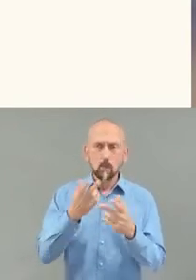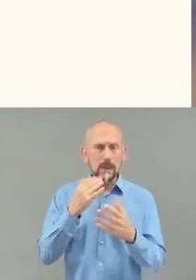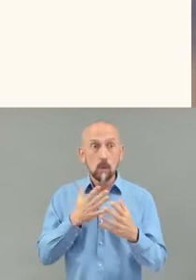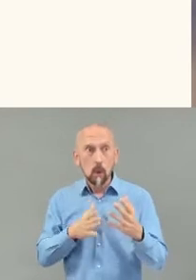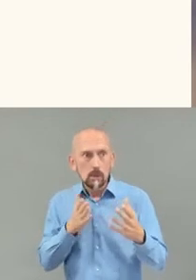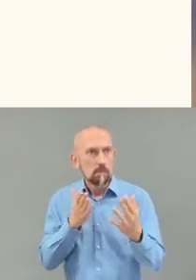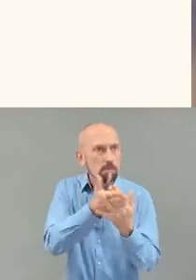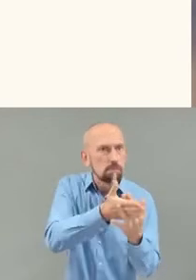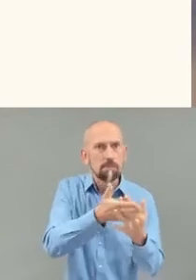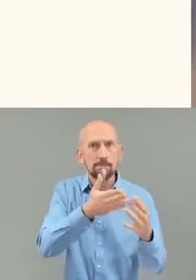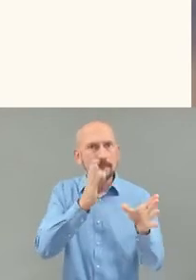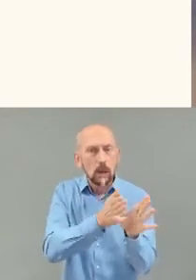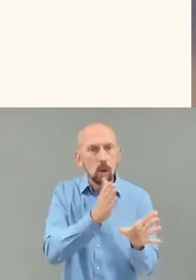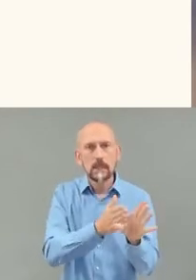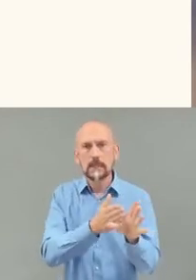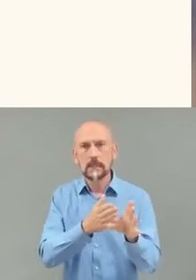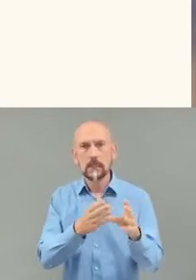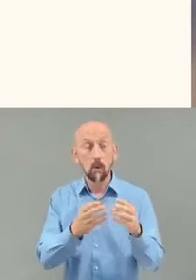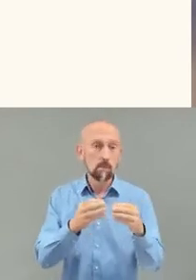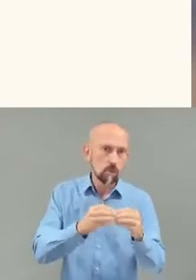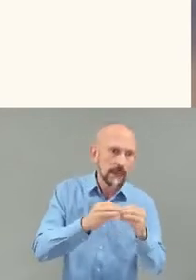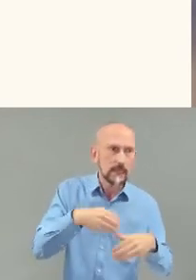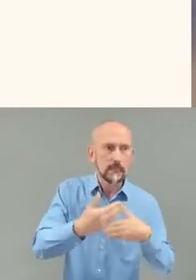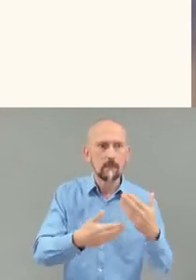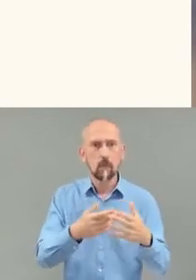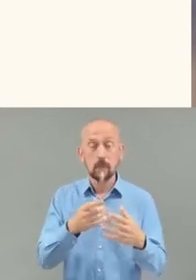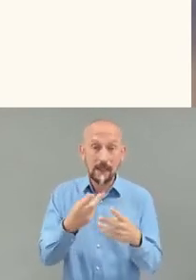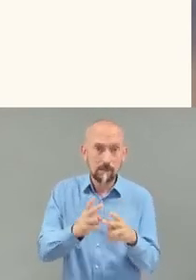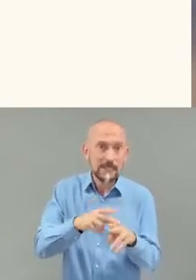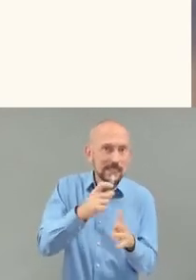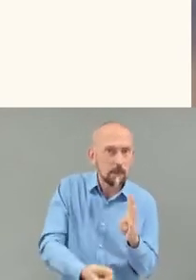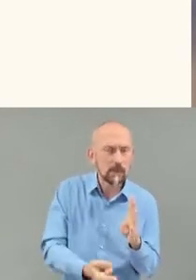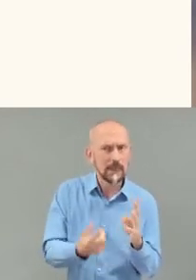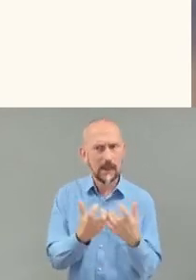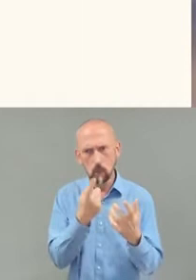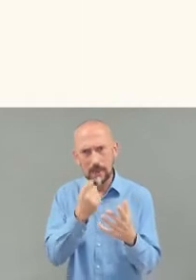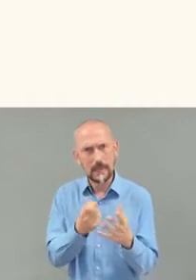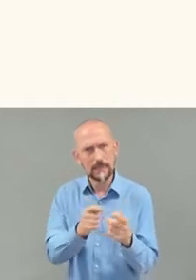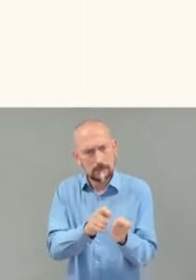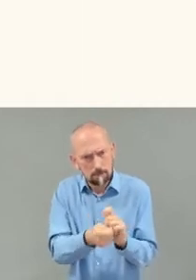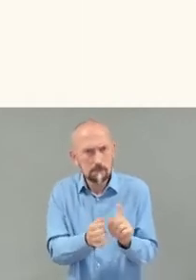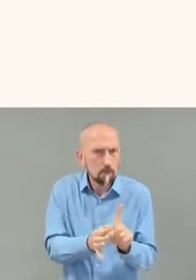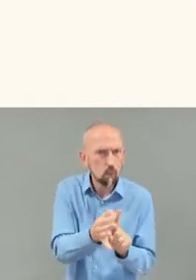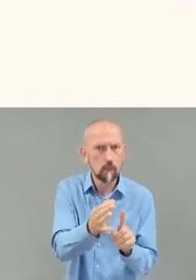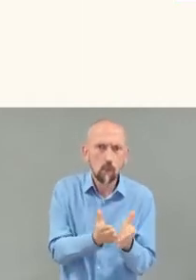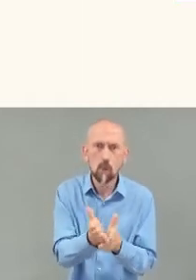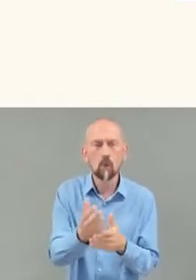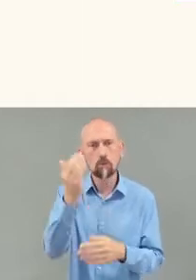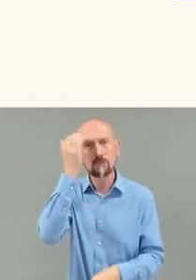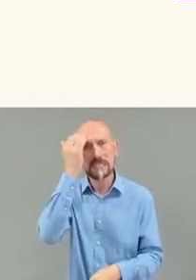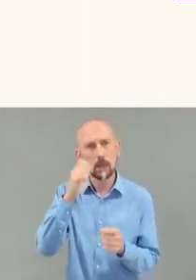trainee psychologists with disabilities, but also how we can improve things in terms of reasonable adjustments.